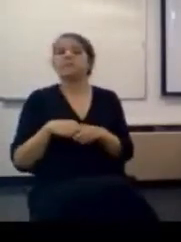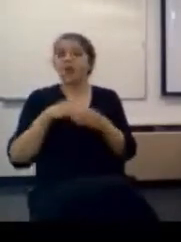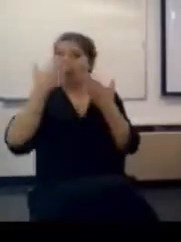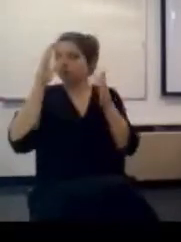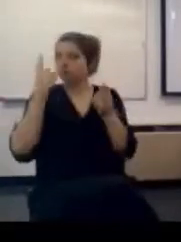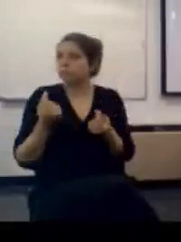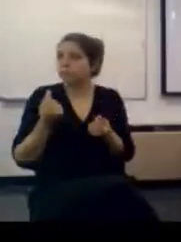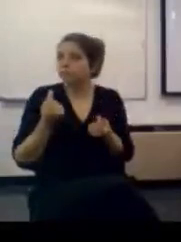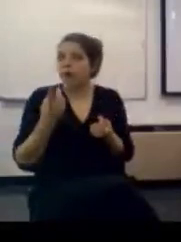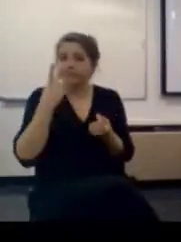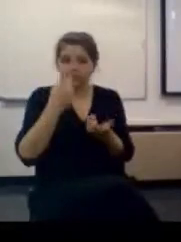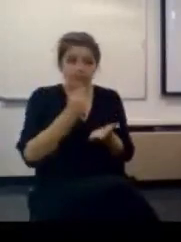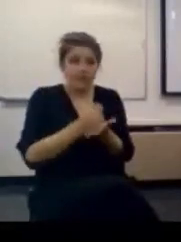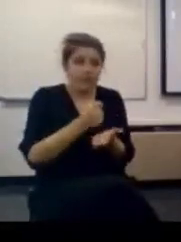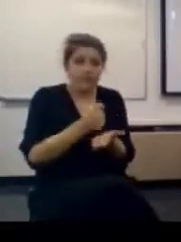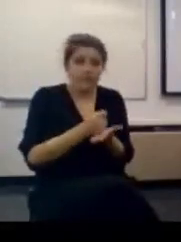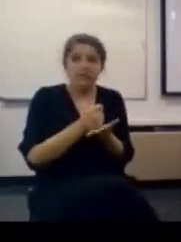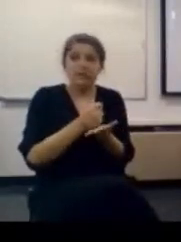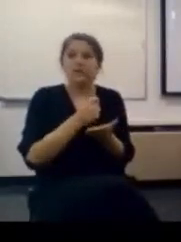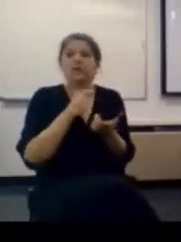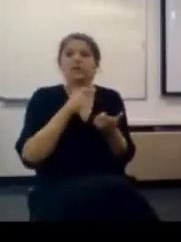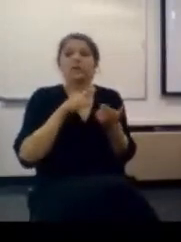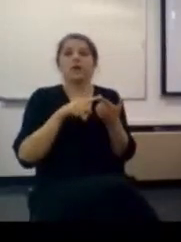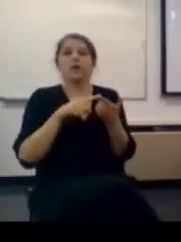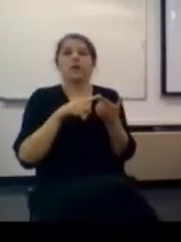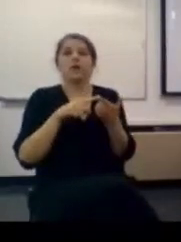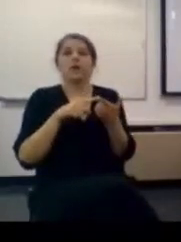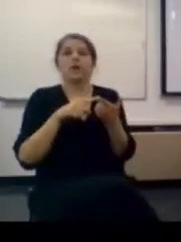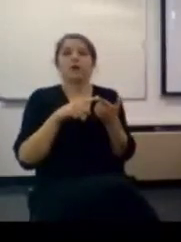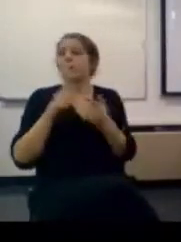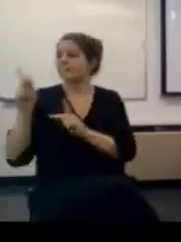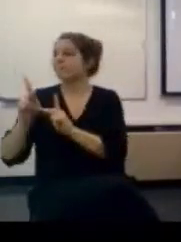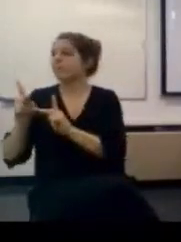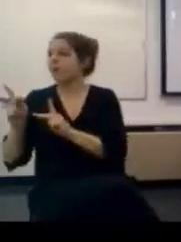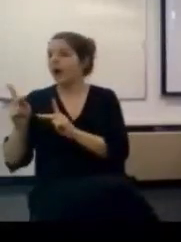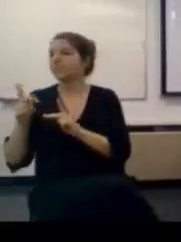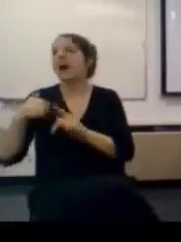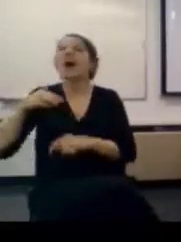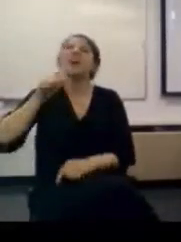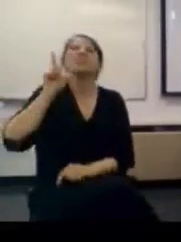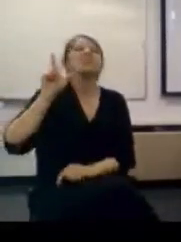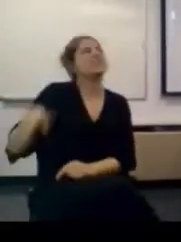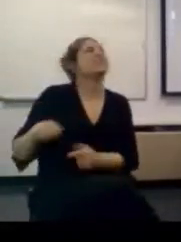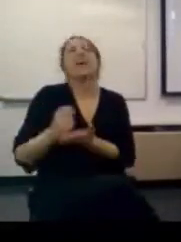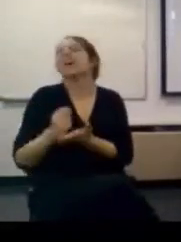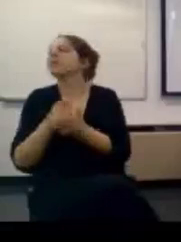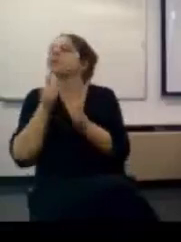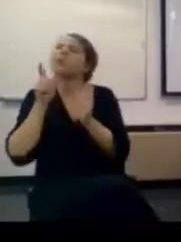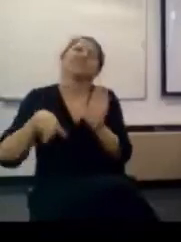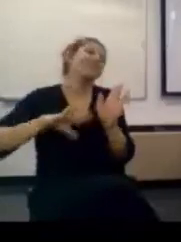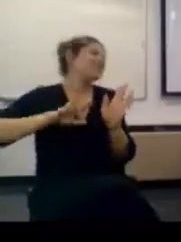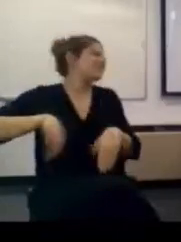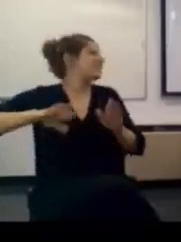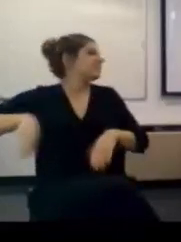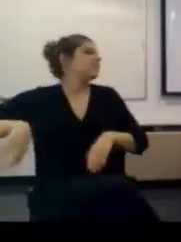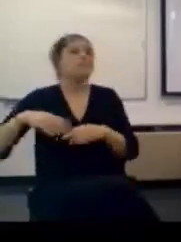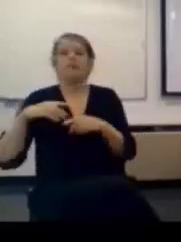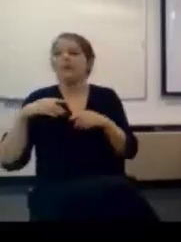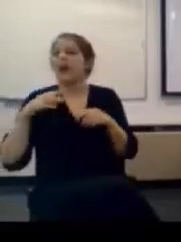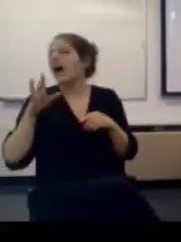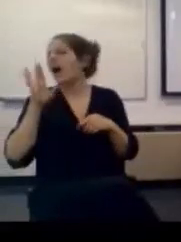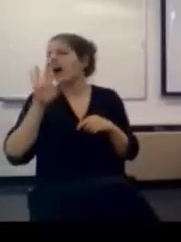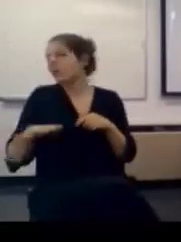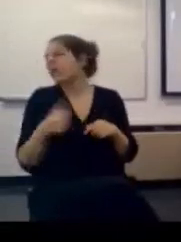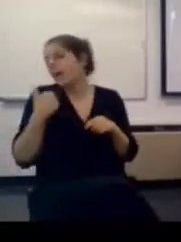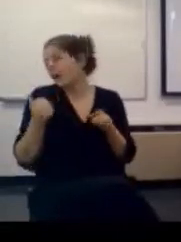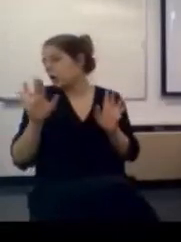And I didn't know what to do. I sought therapy, you know. I was convinced to seek therapy because I was like, I don't need therapy. This will